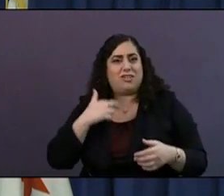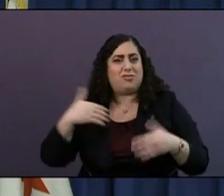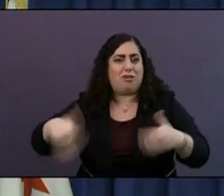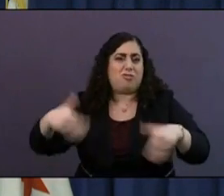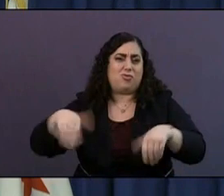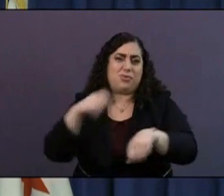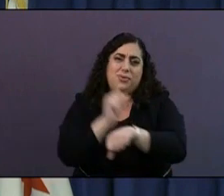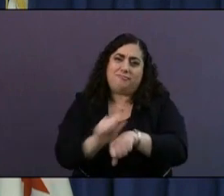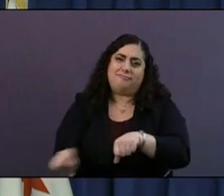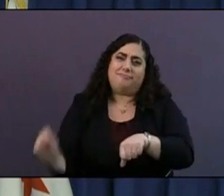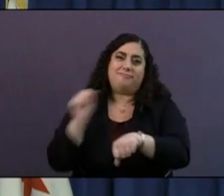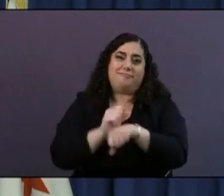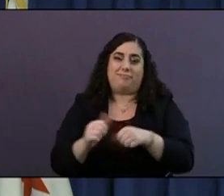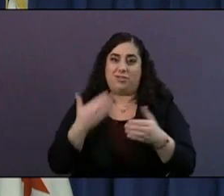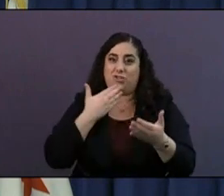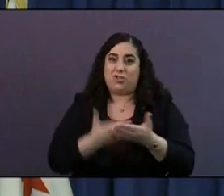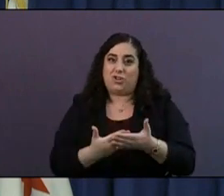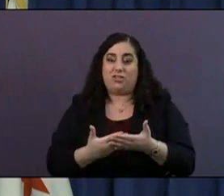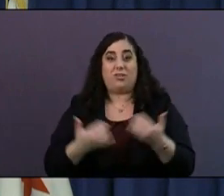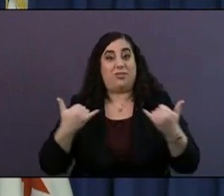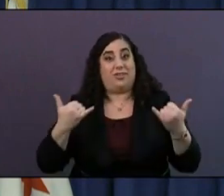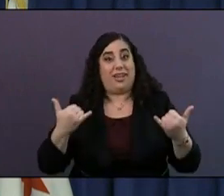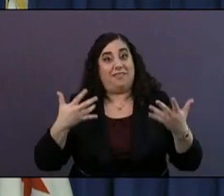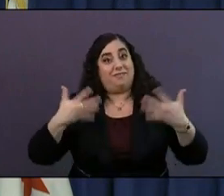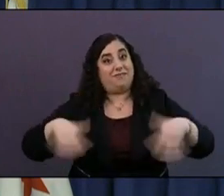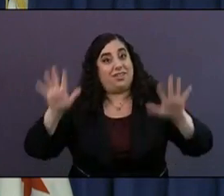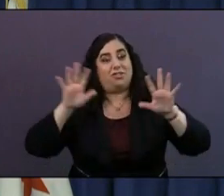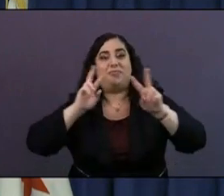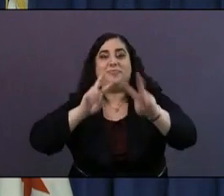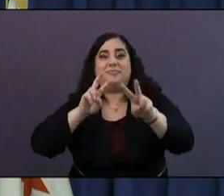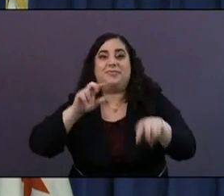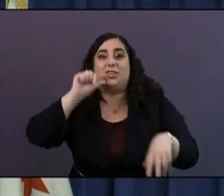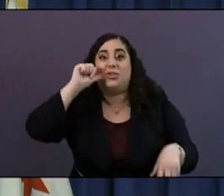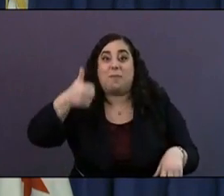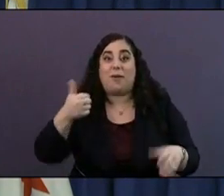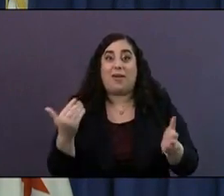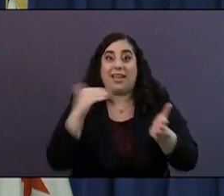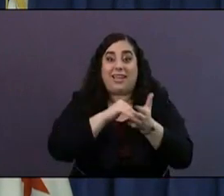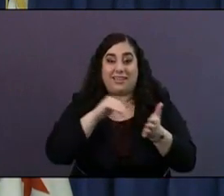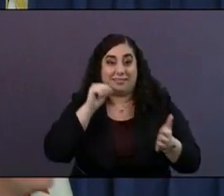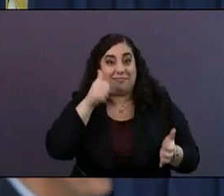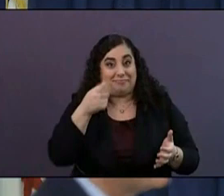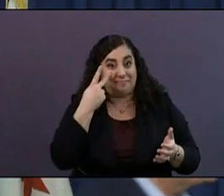with that, that will conclude today's briefing. And I look forward to seeing everybody tomorrow. Thank you.